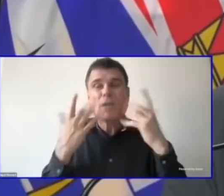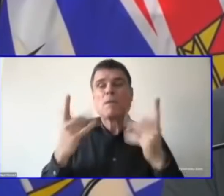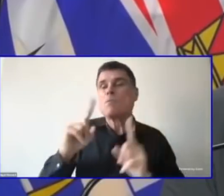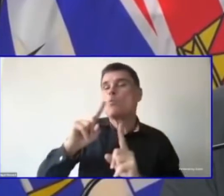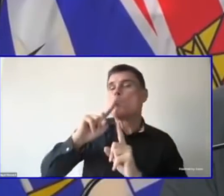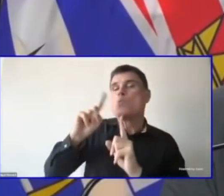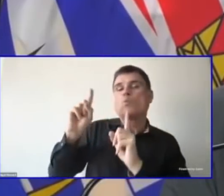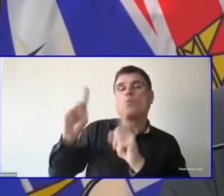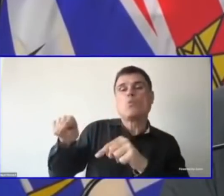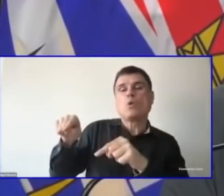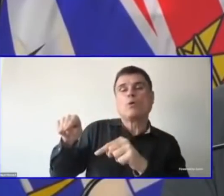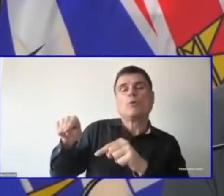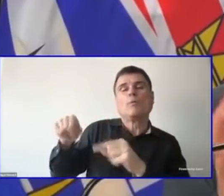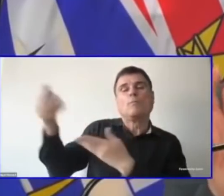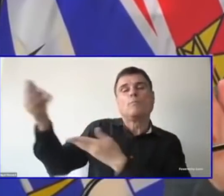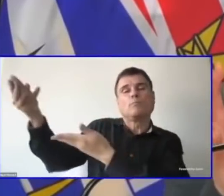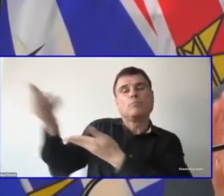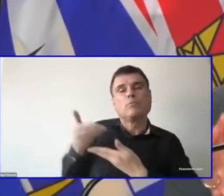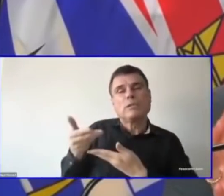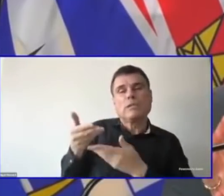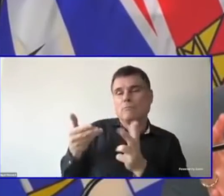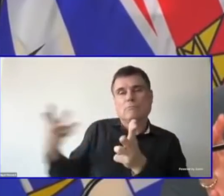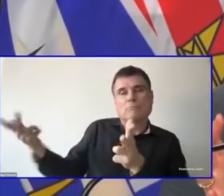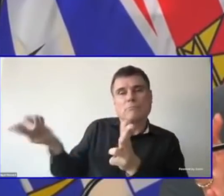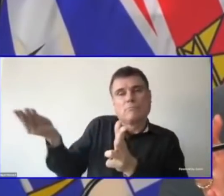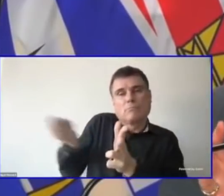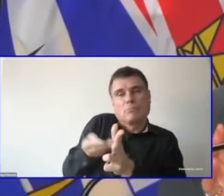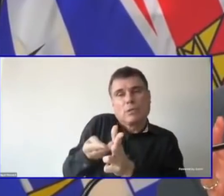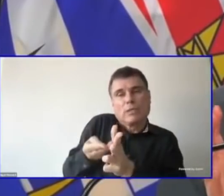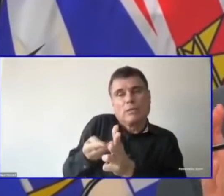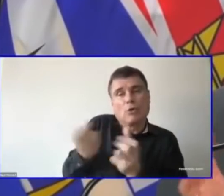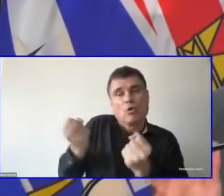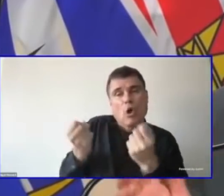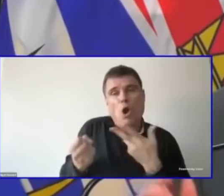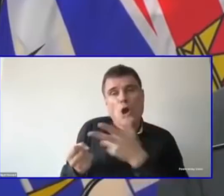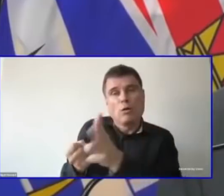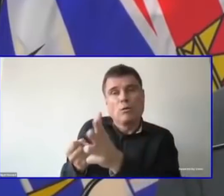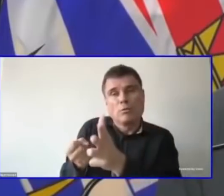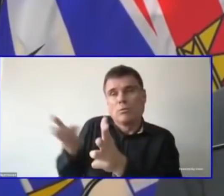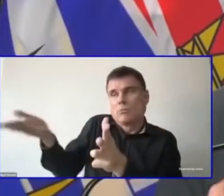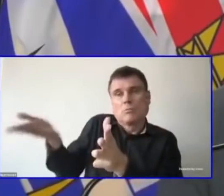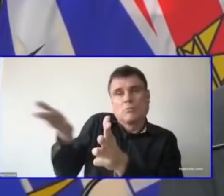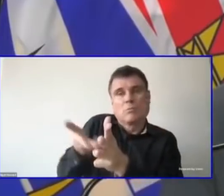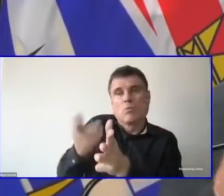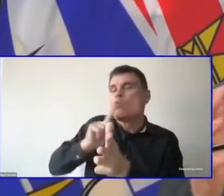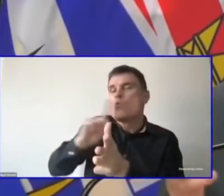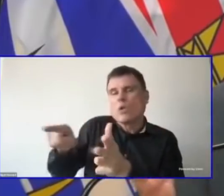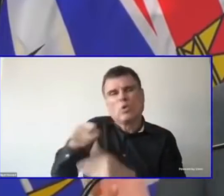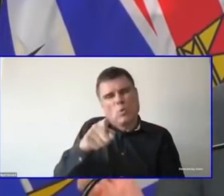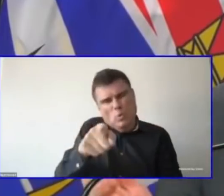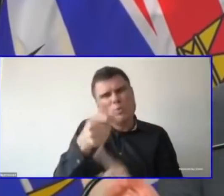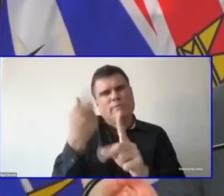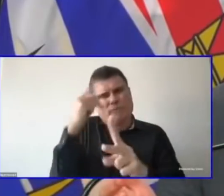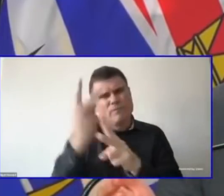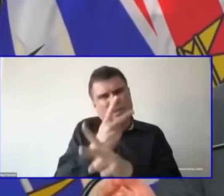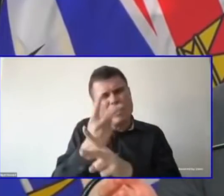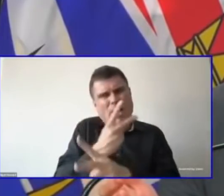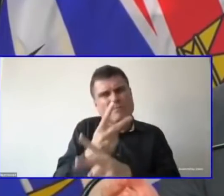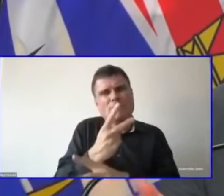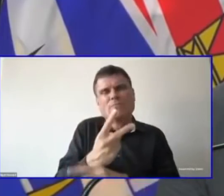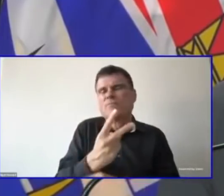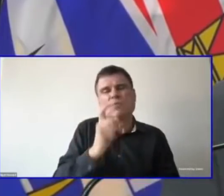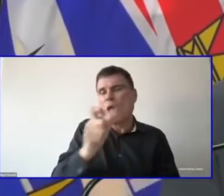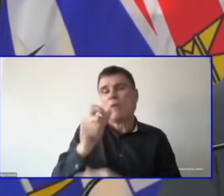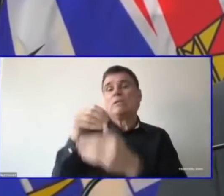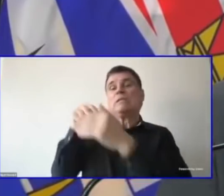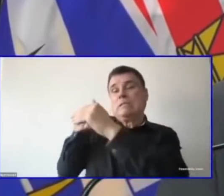pickup, do online. There are other ways that you can get what you need without going into those indoor